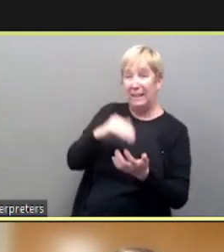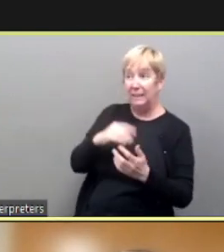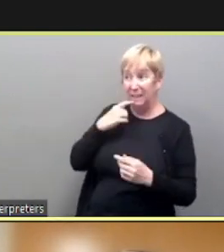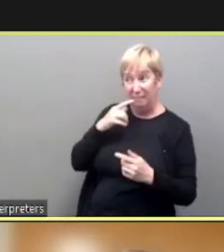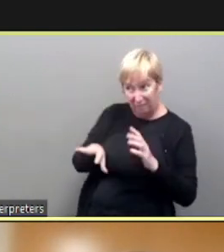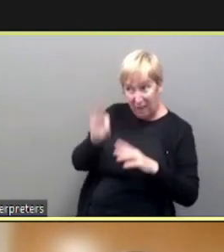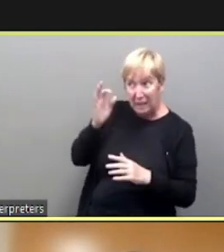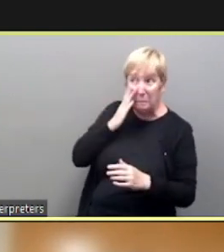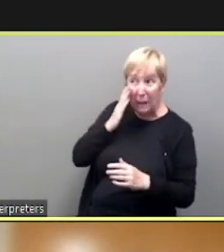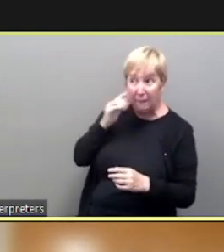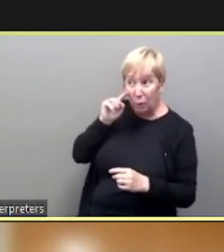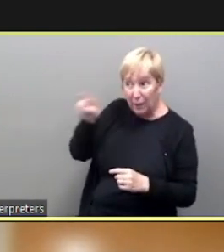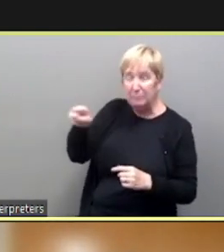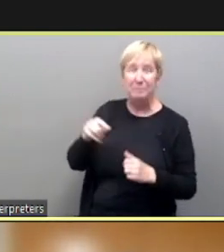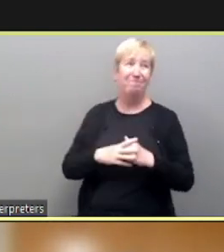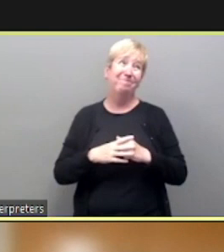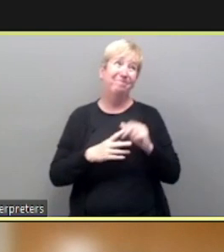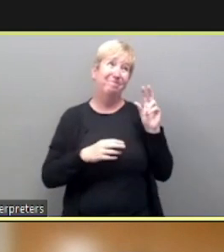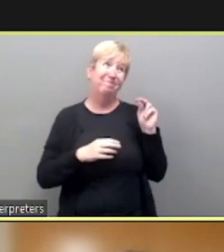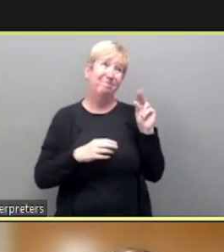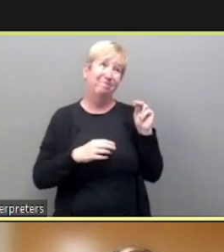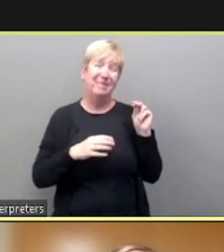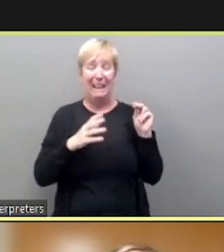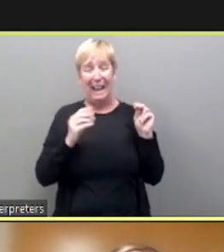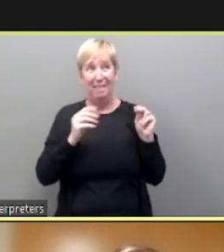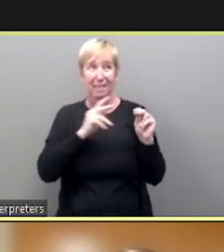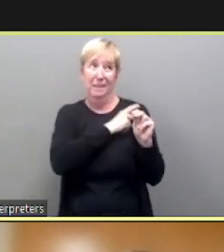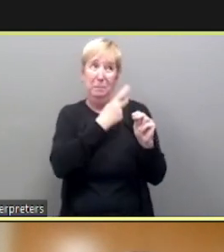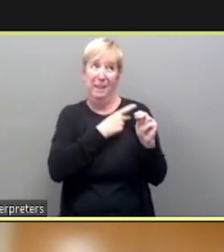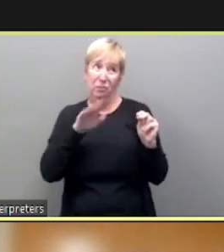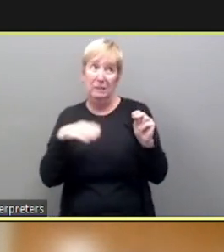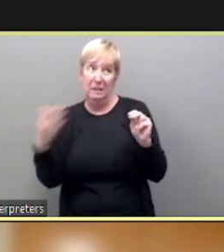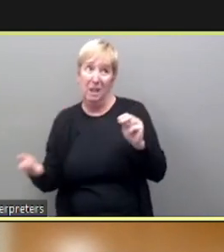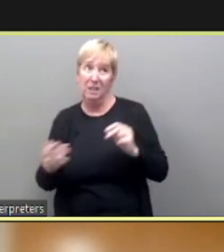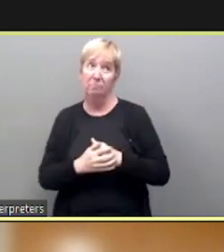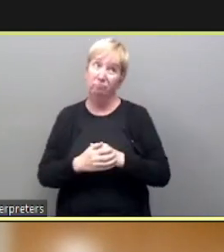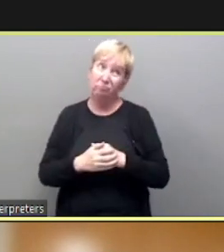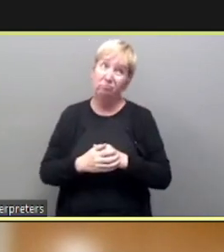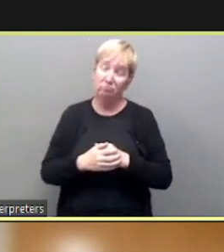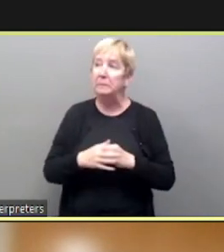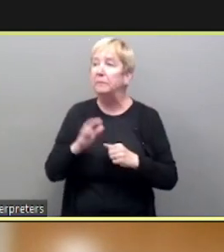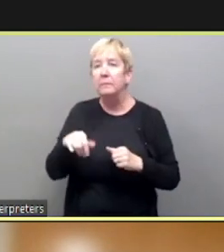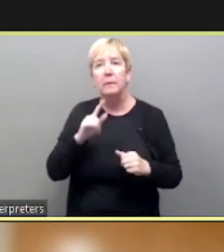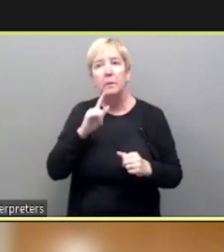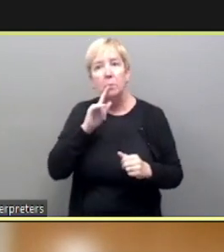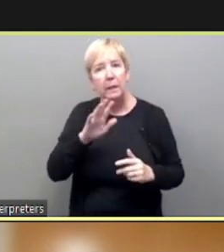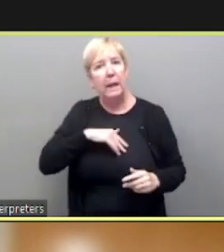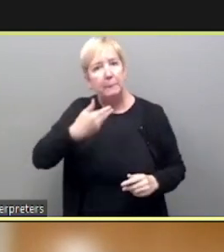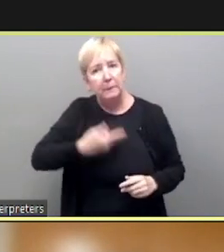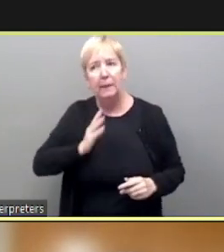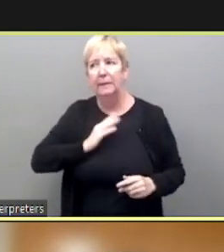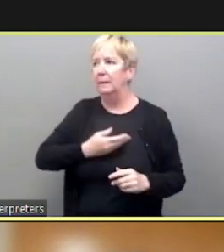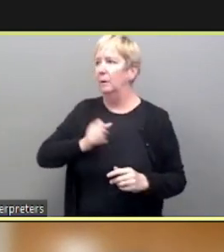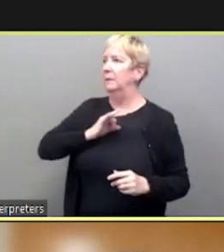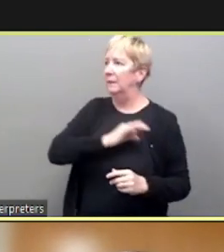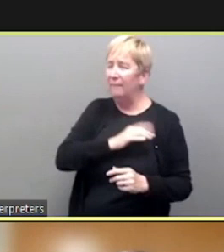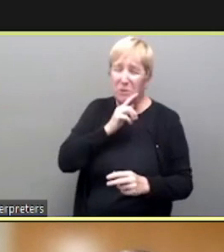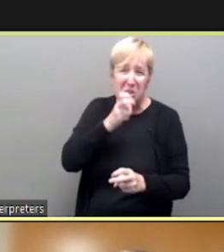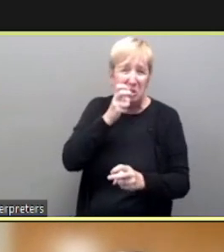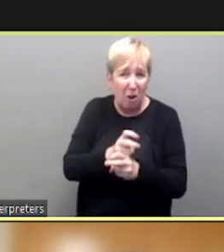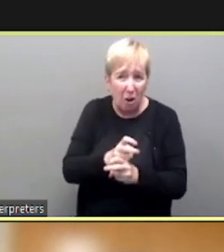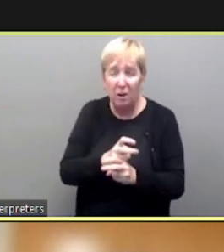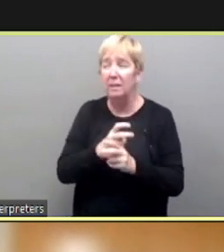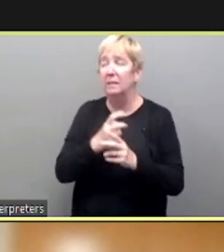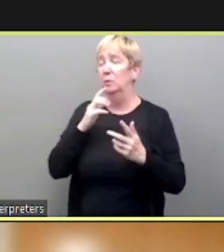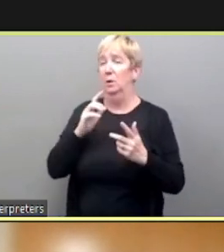it is, and the patient died. This is very, very distressing for our staff and for all of the healthcare workers in the